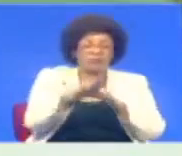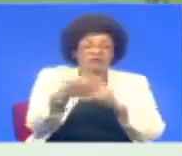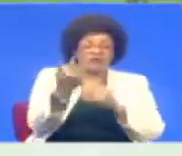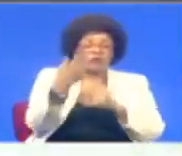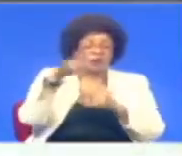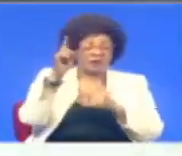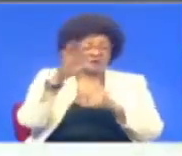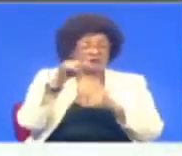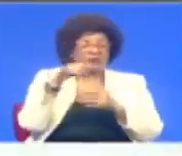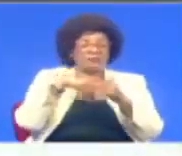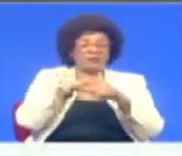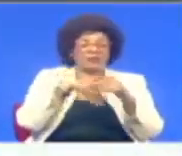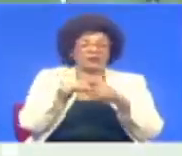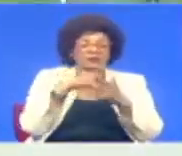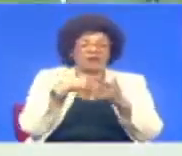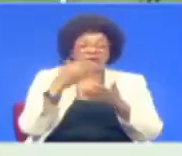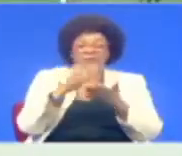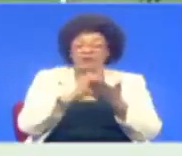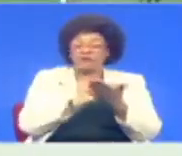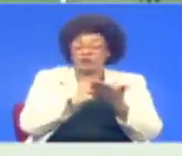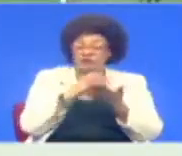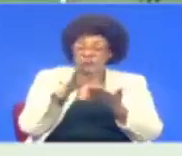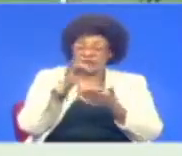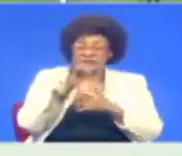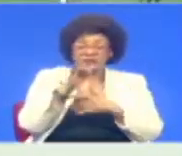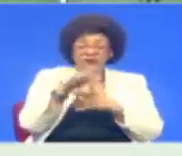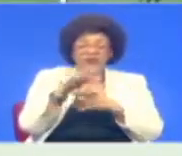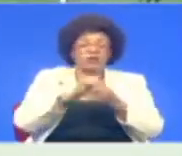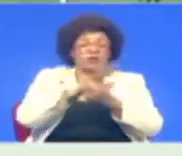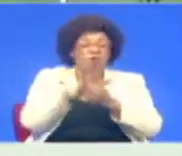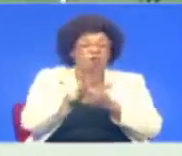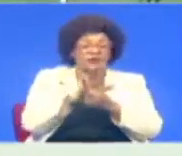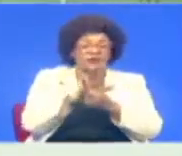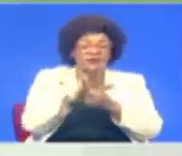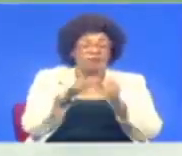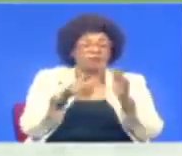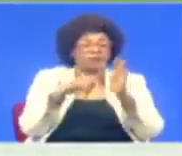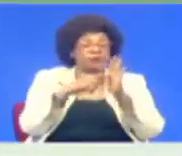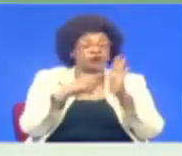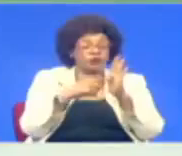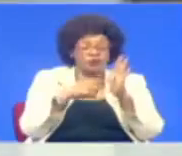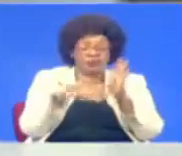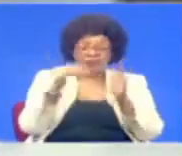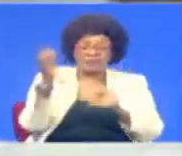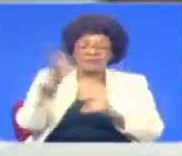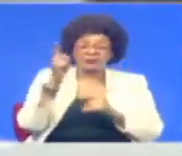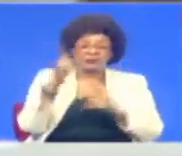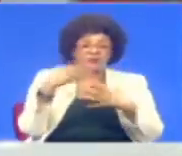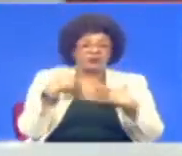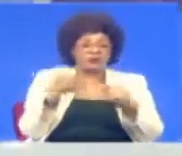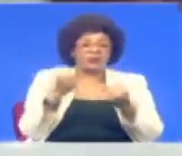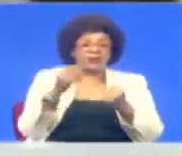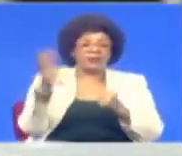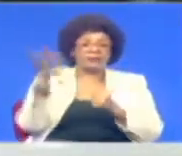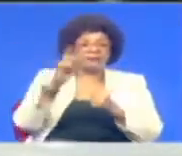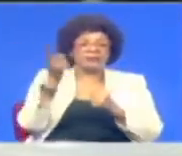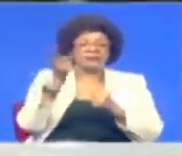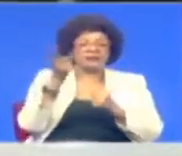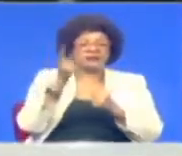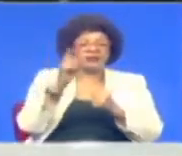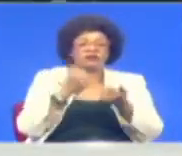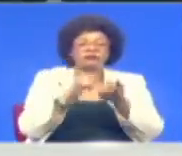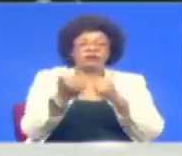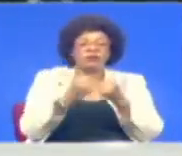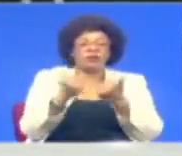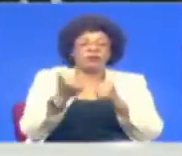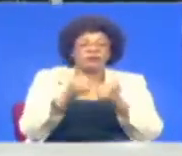while the match gave a preview of adherence to the set COVID-19 protocols by the Ministry of Health and the Ministry of Sports and Culture in